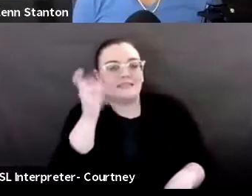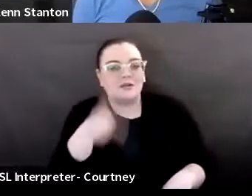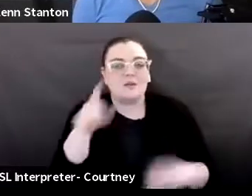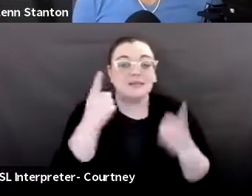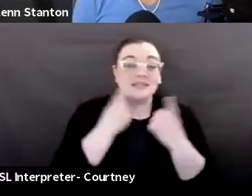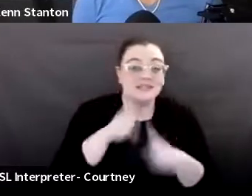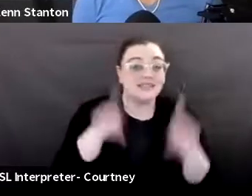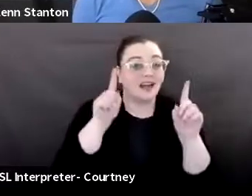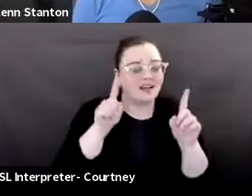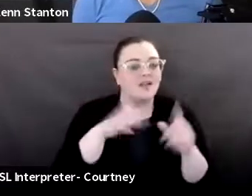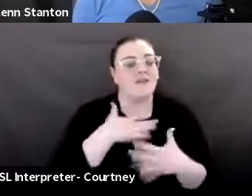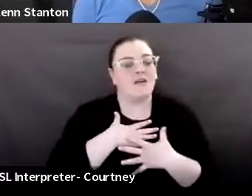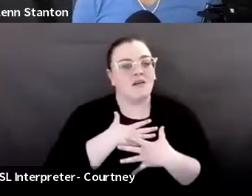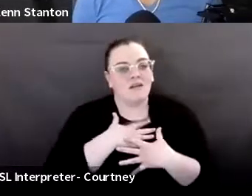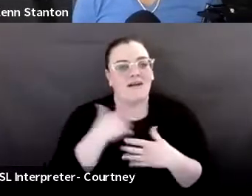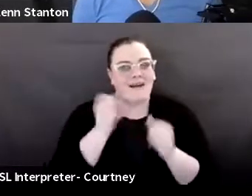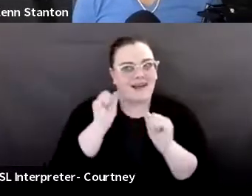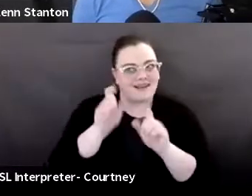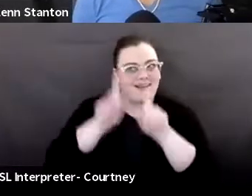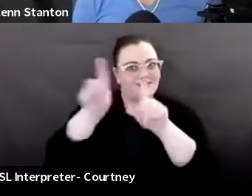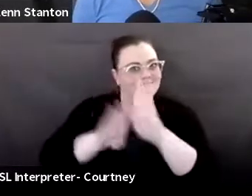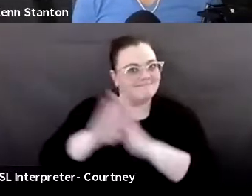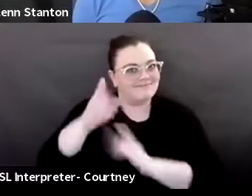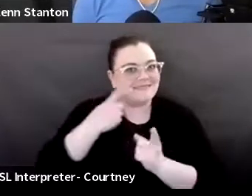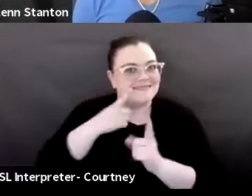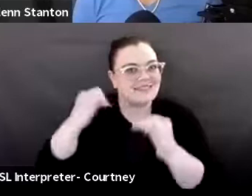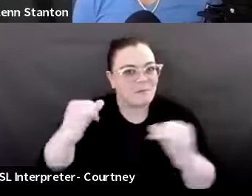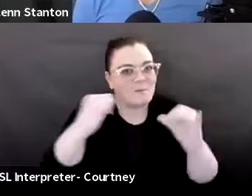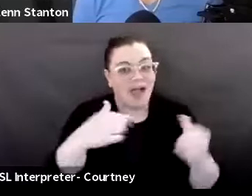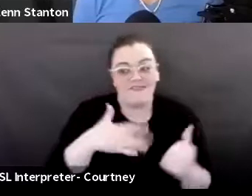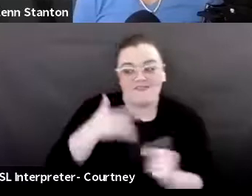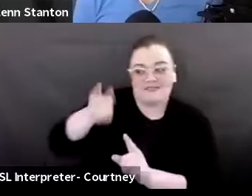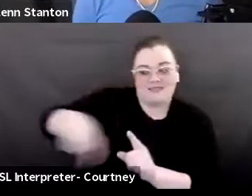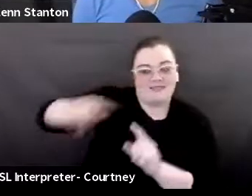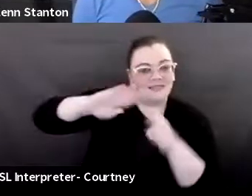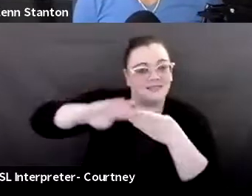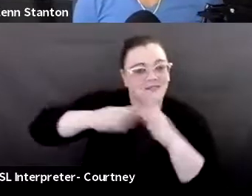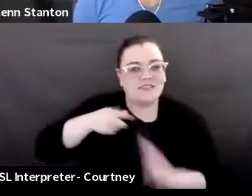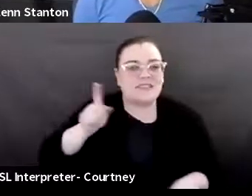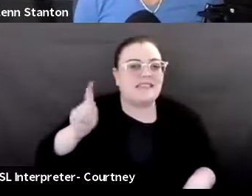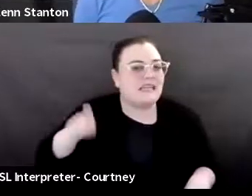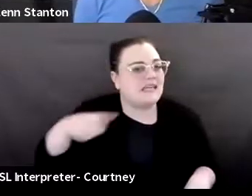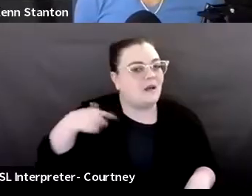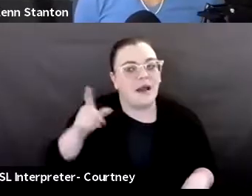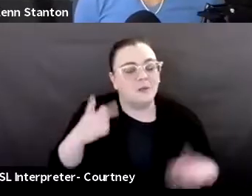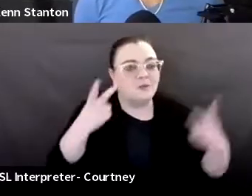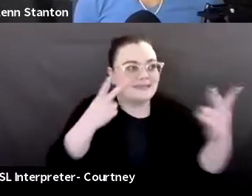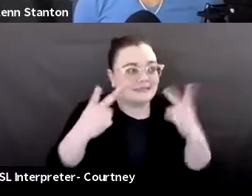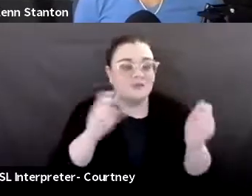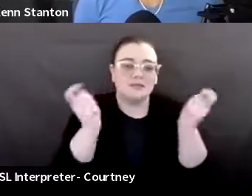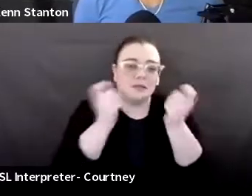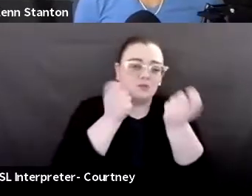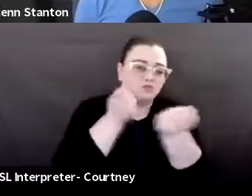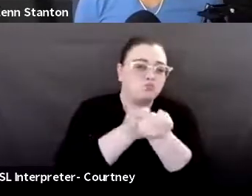makes me feel like I can go out and succeed. And I feel our community needs that. We need to see that. We need to celebrate and promote and support each